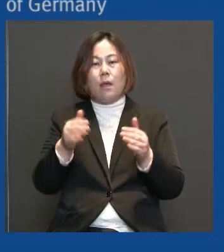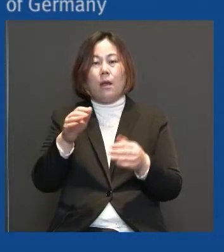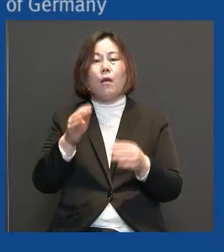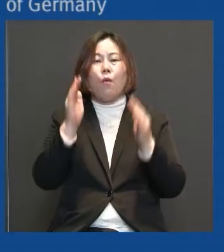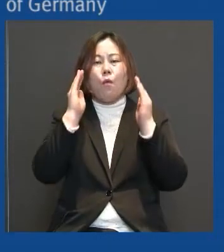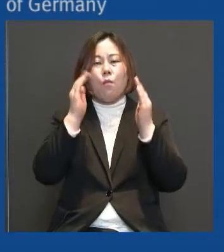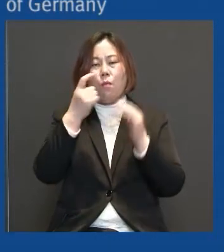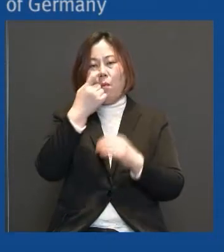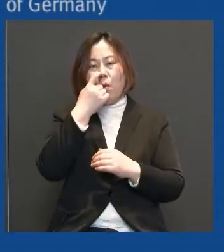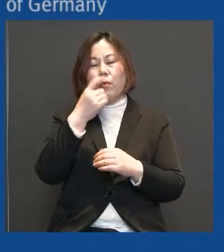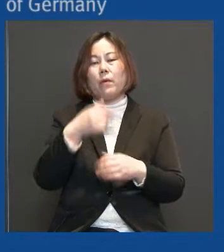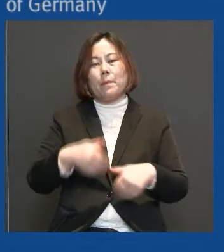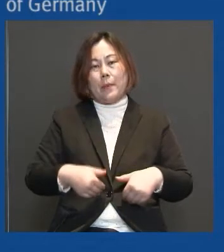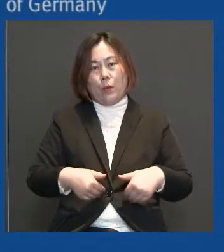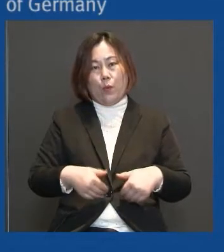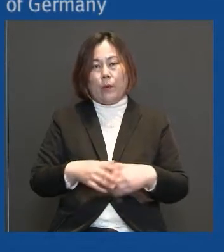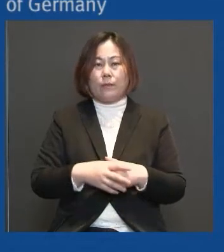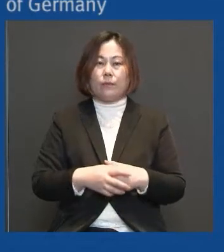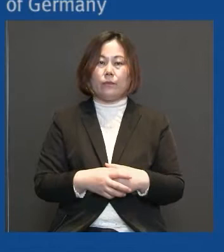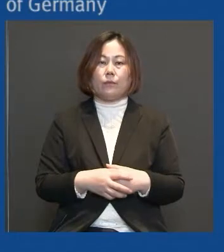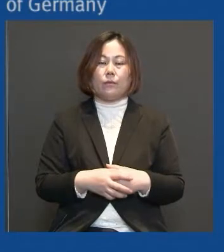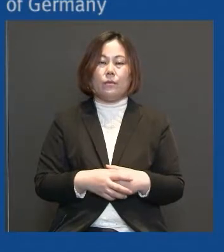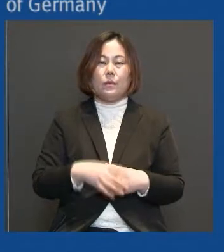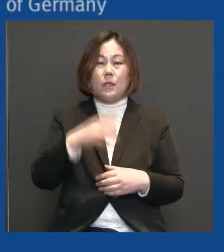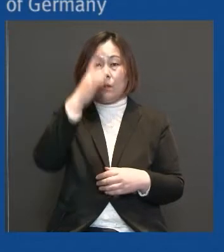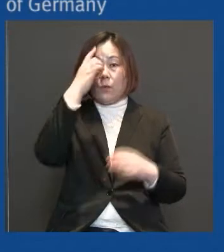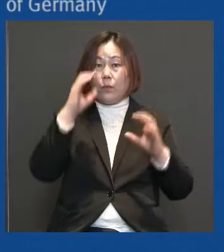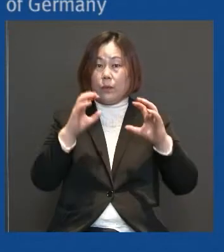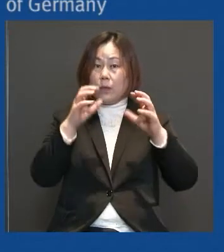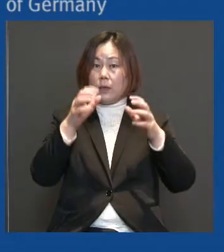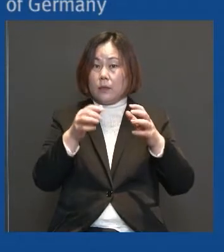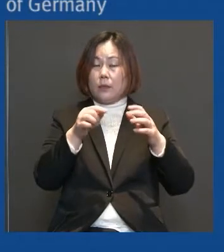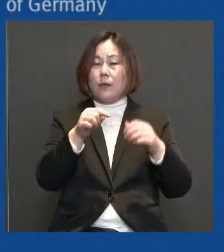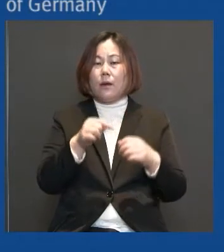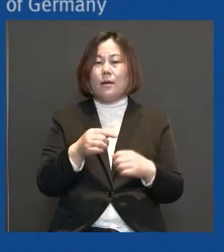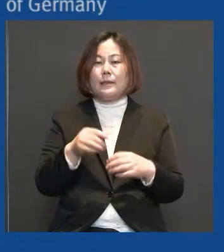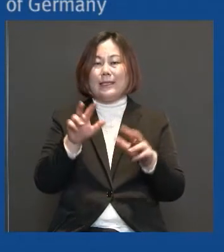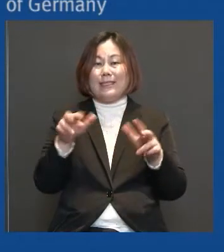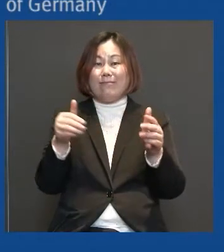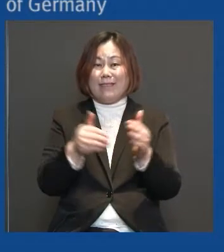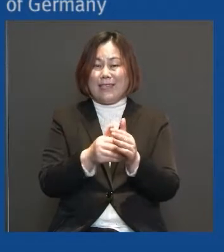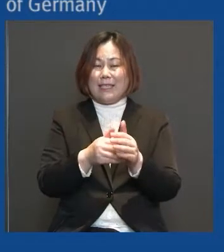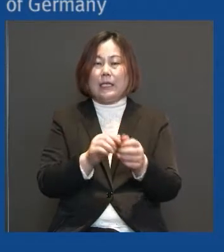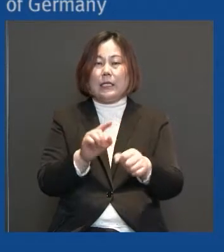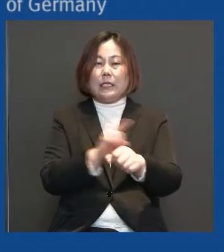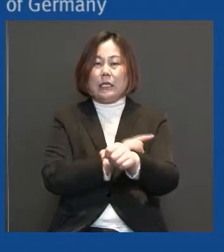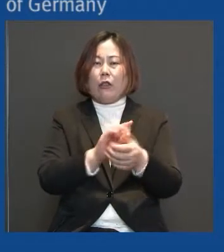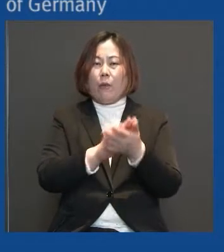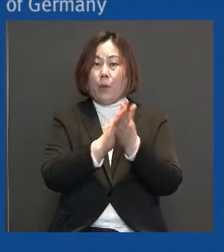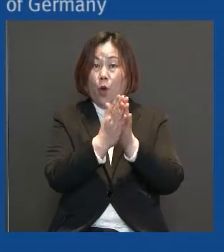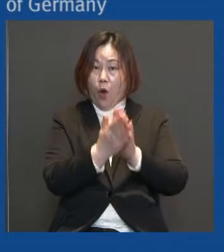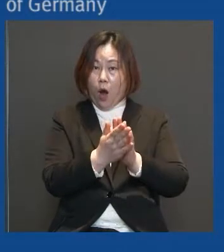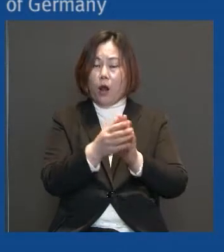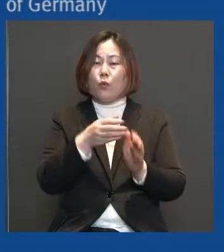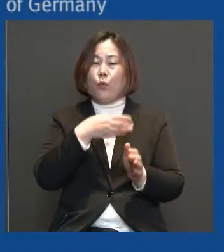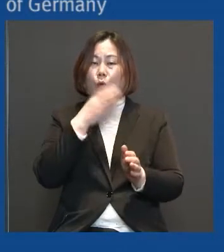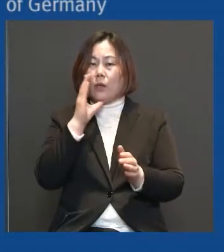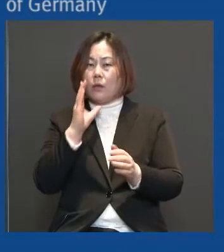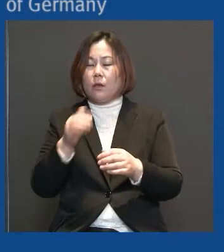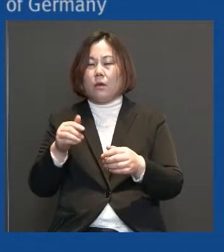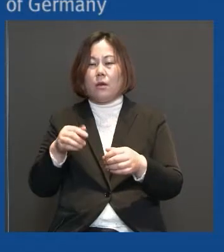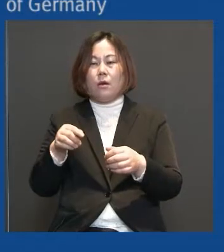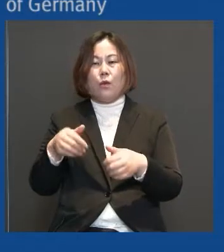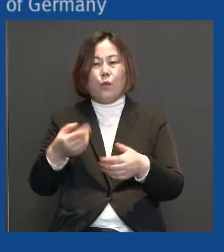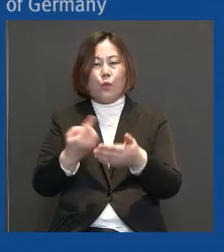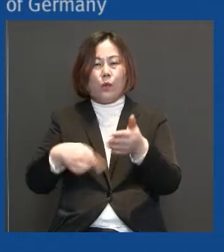So, elaborating on what Germany has been doing in the field of digitalization education for older persons, first,